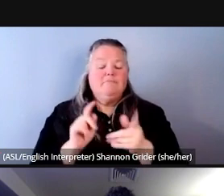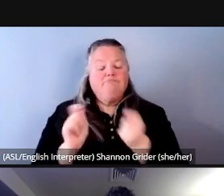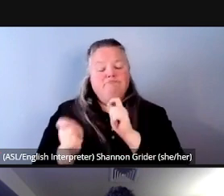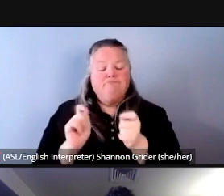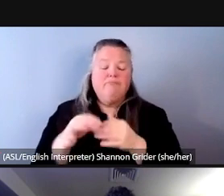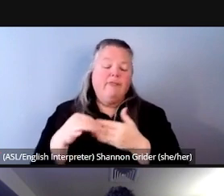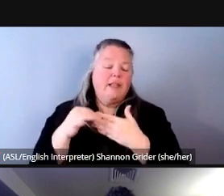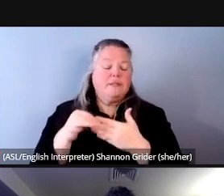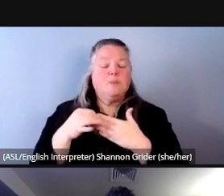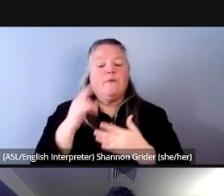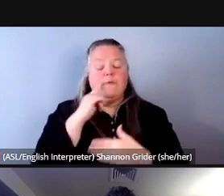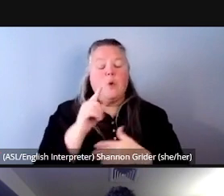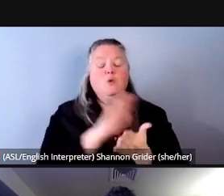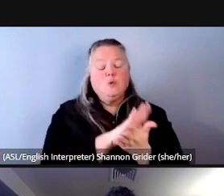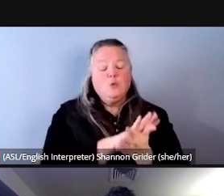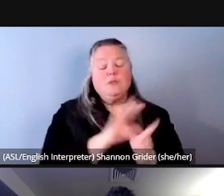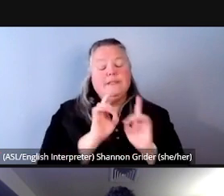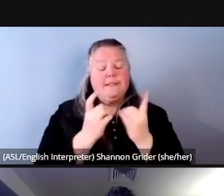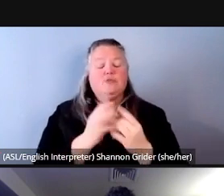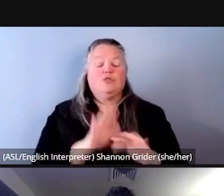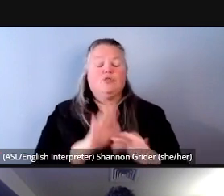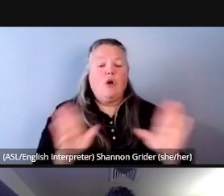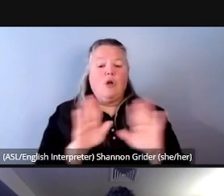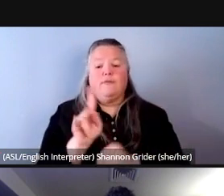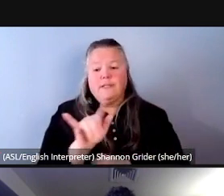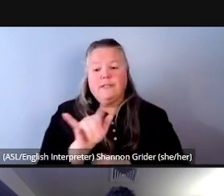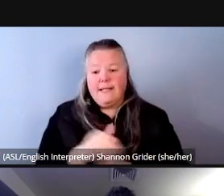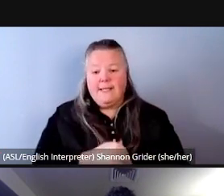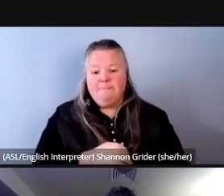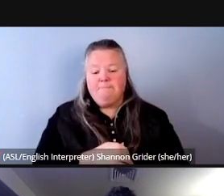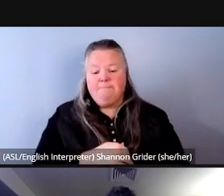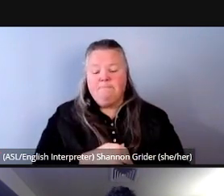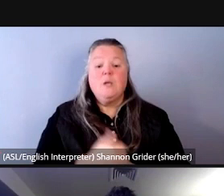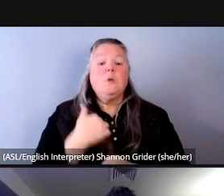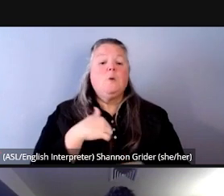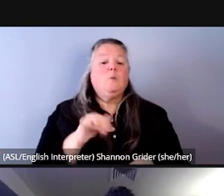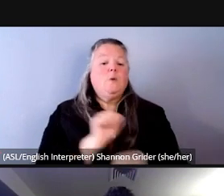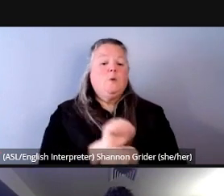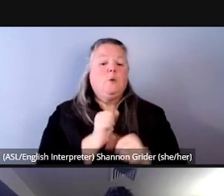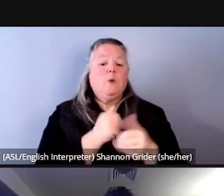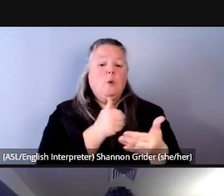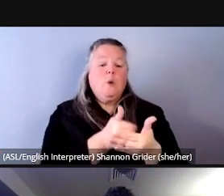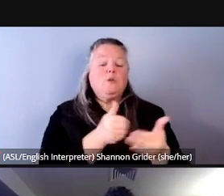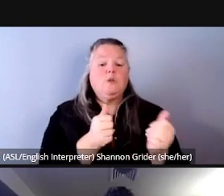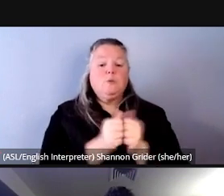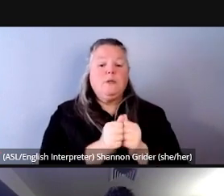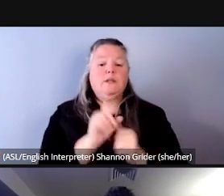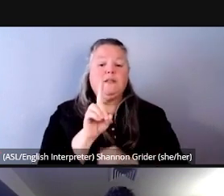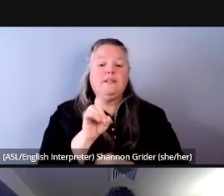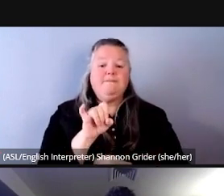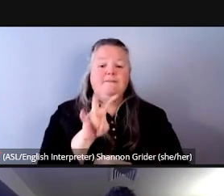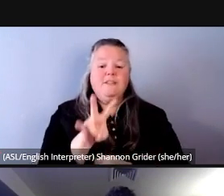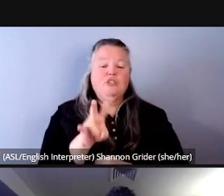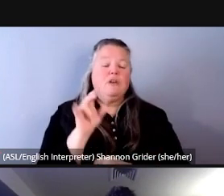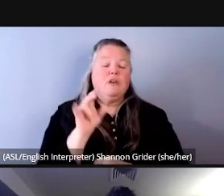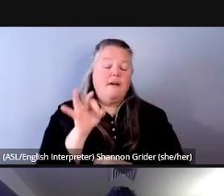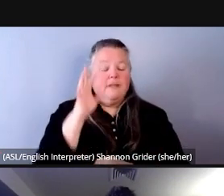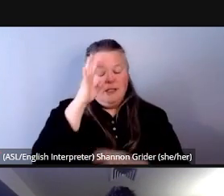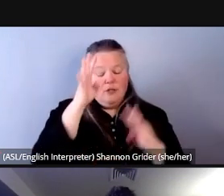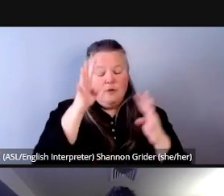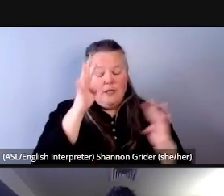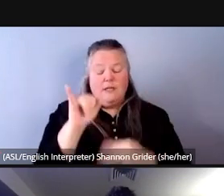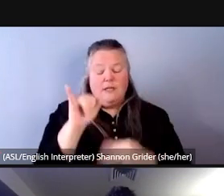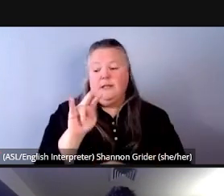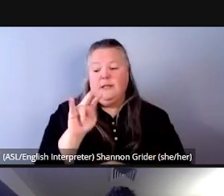available to schools and districts across the state. We worked very closely with folks in the Office or Division of Innovation, including